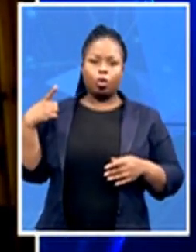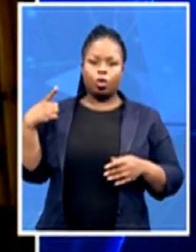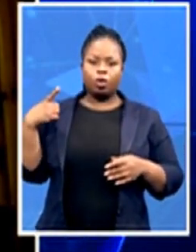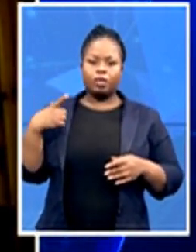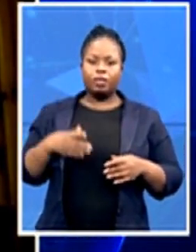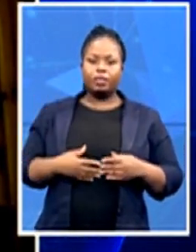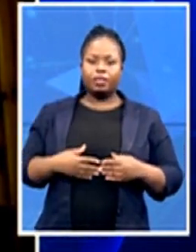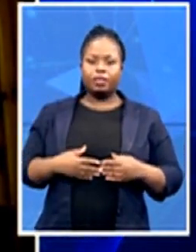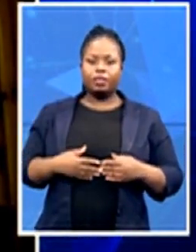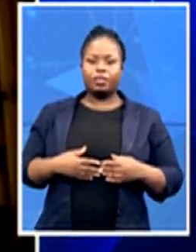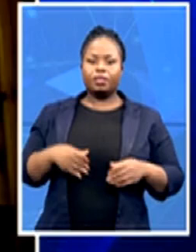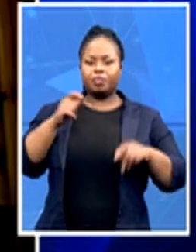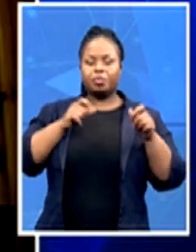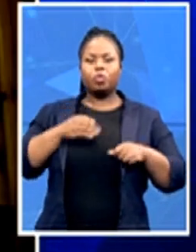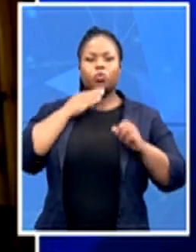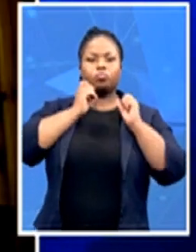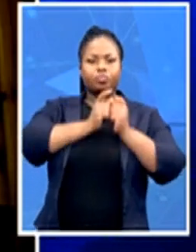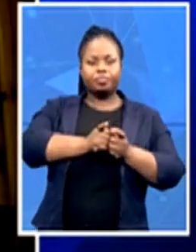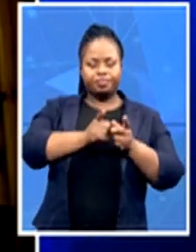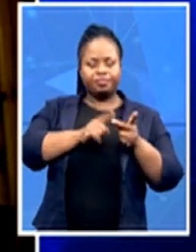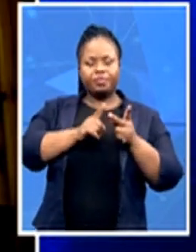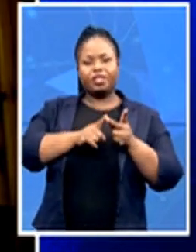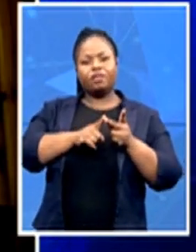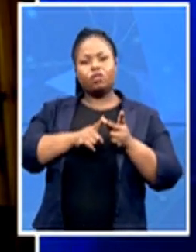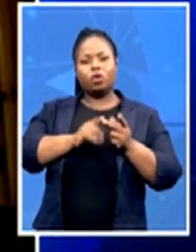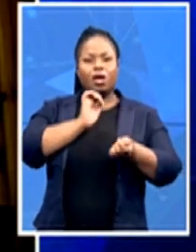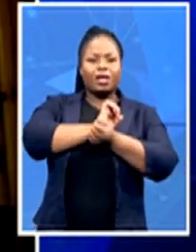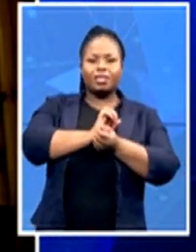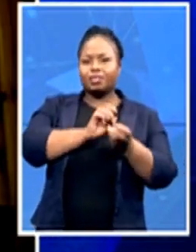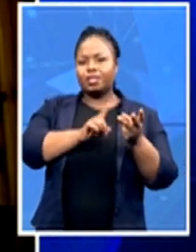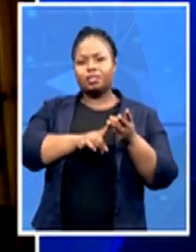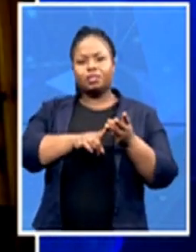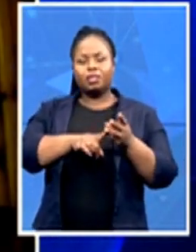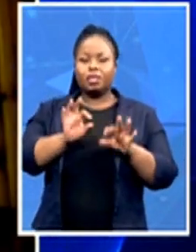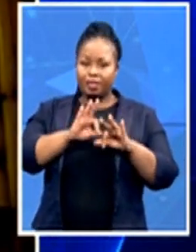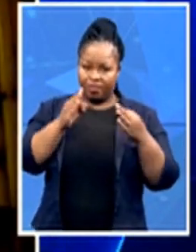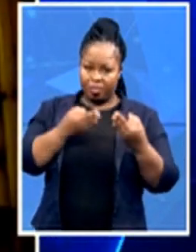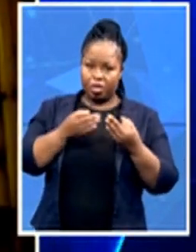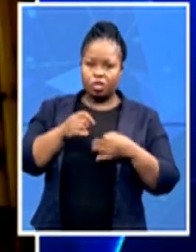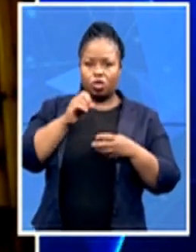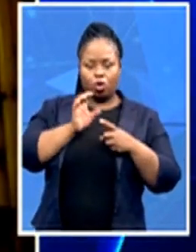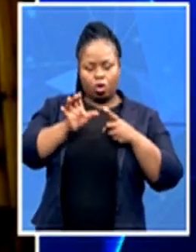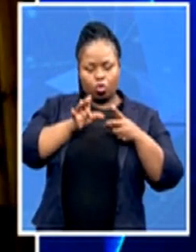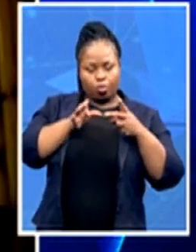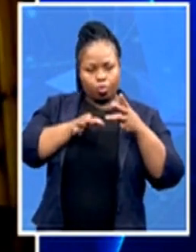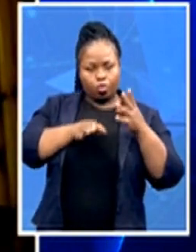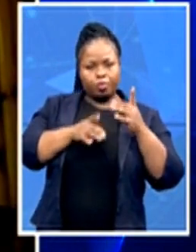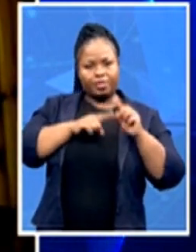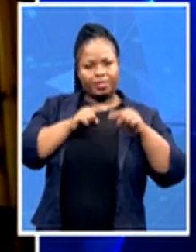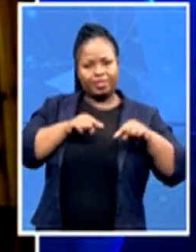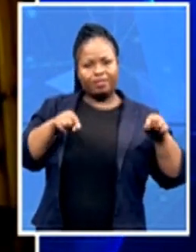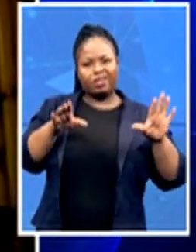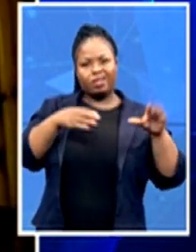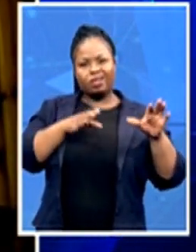arrested, the families, everyone who's a victim of Marikana. They are an injured segment of society. So we